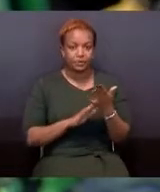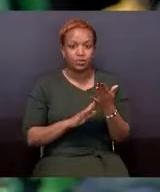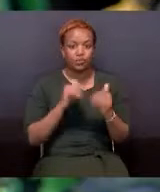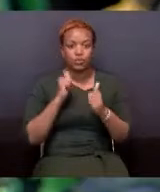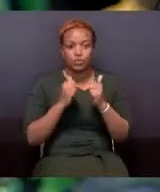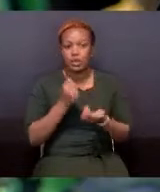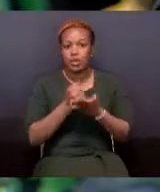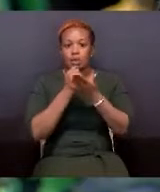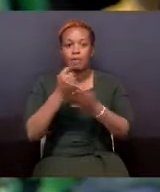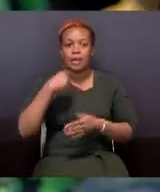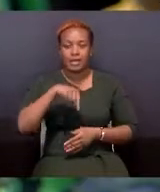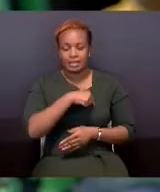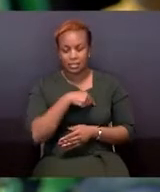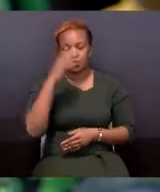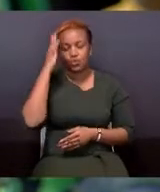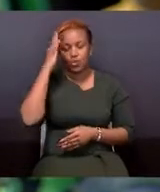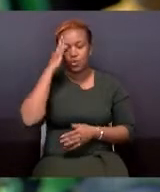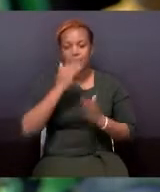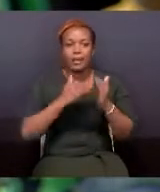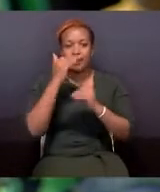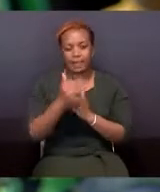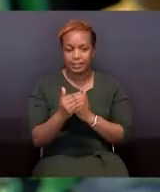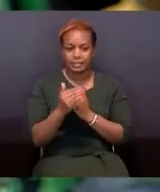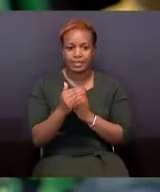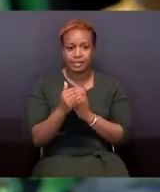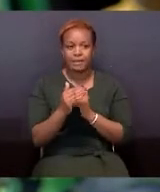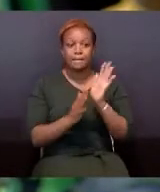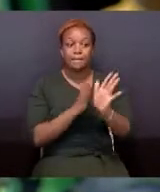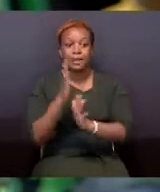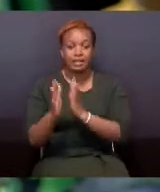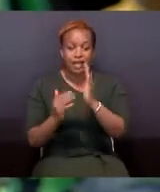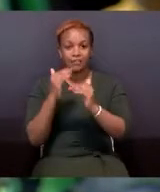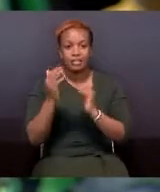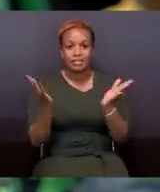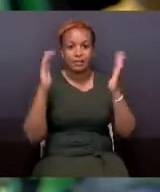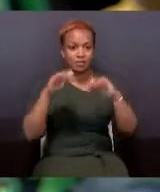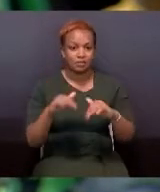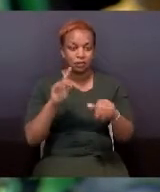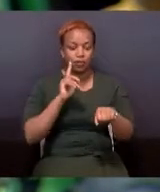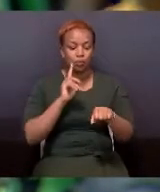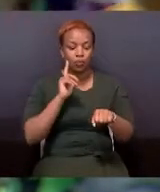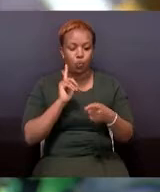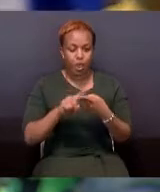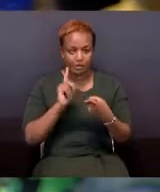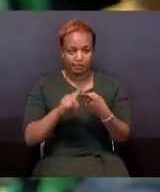inform the next steps post the summit. The first one is to influence